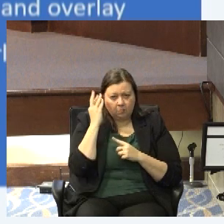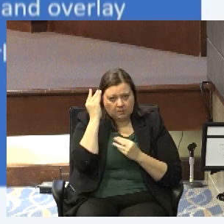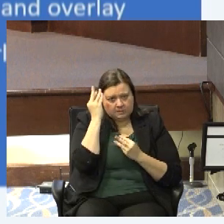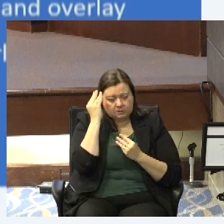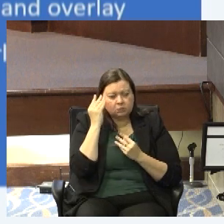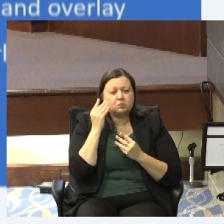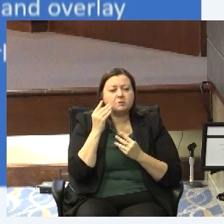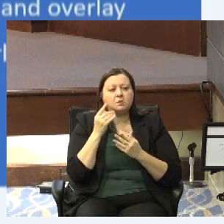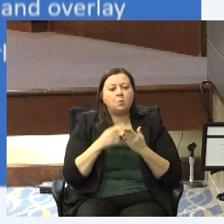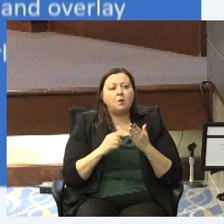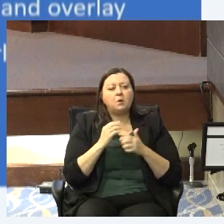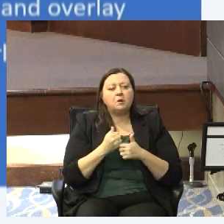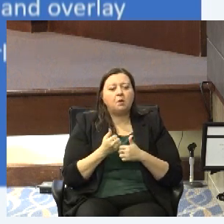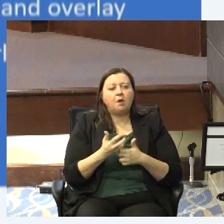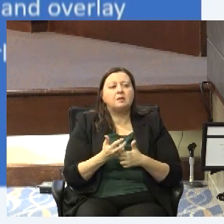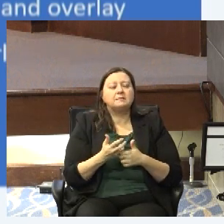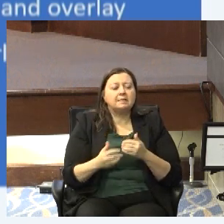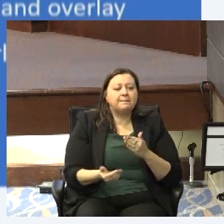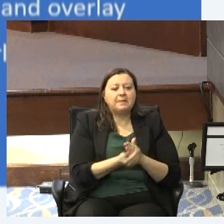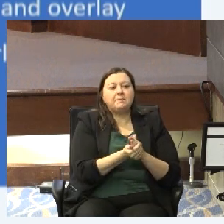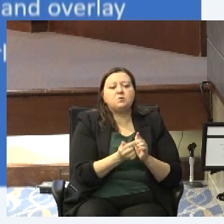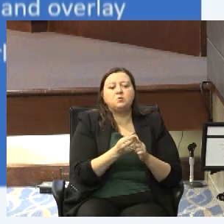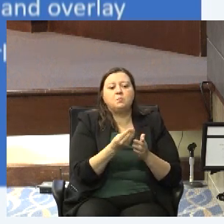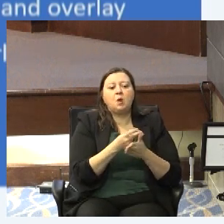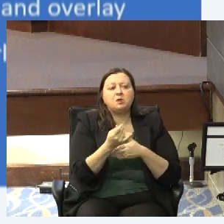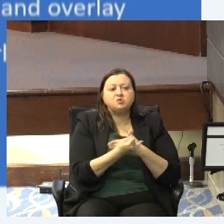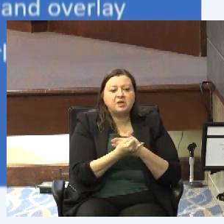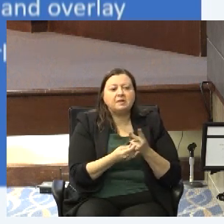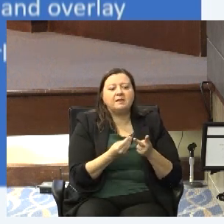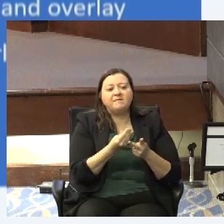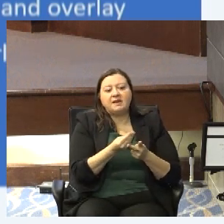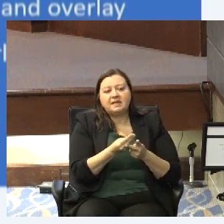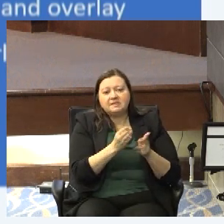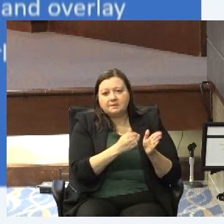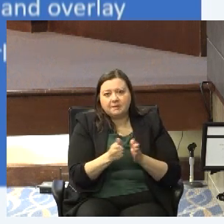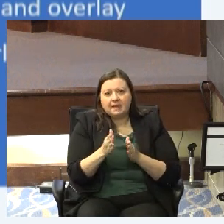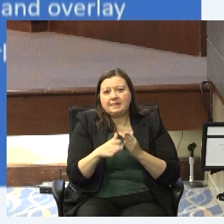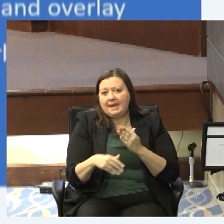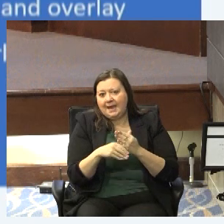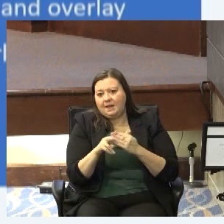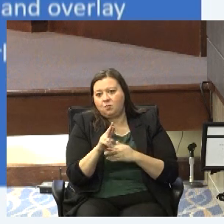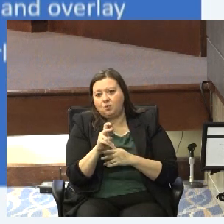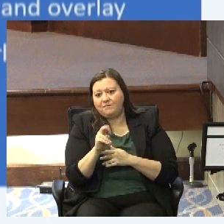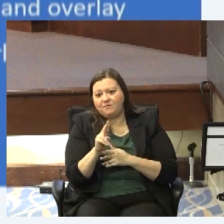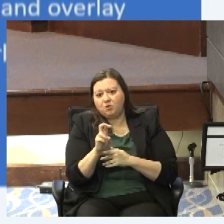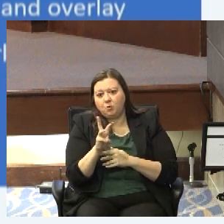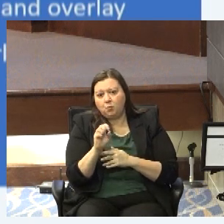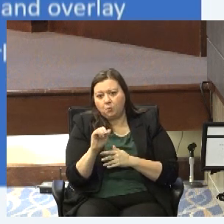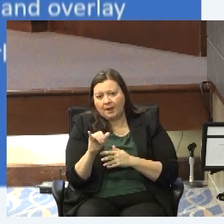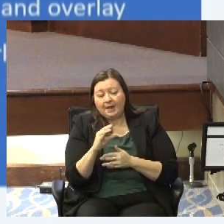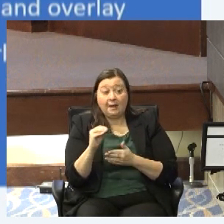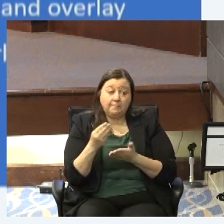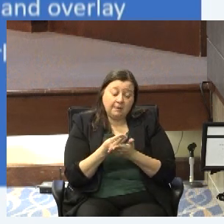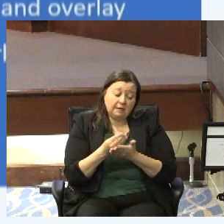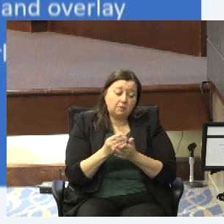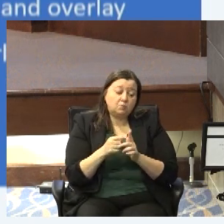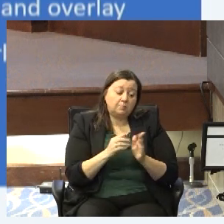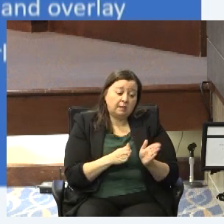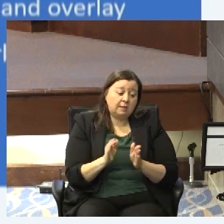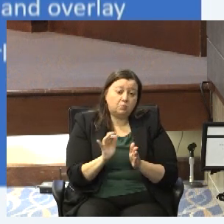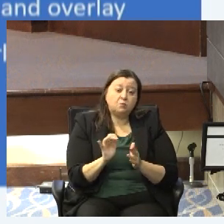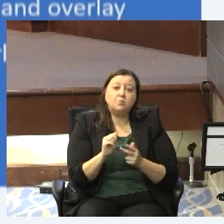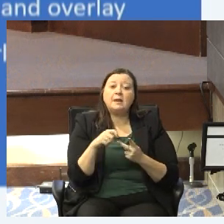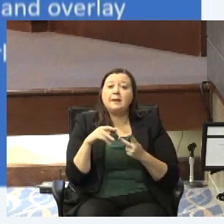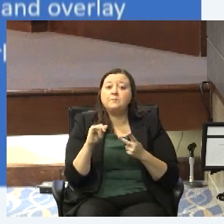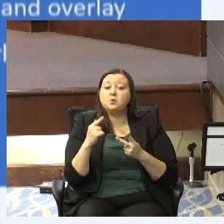would cause an amendment to the project and financing plan to add Riverway and the money to the plan. Then on